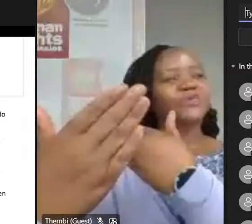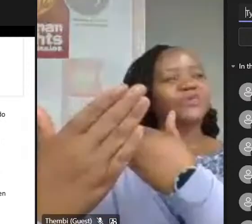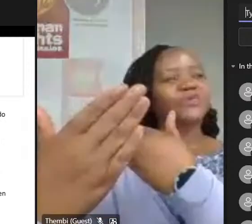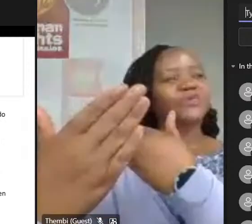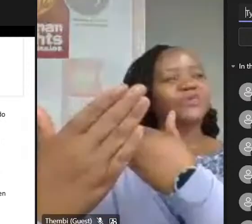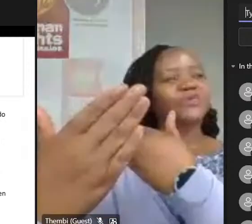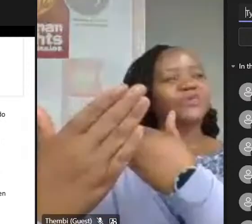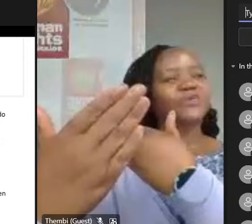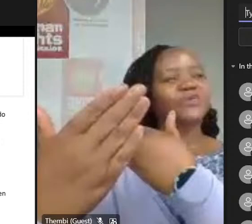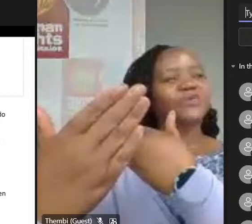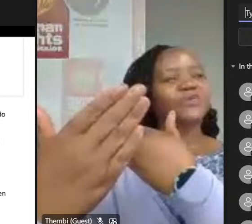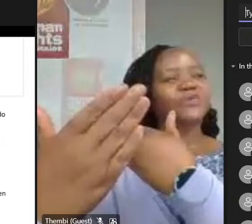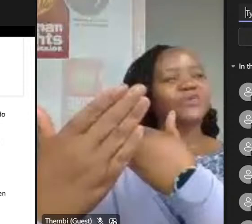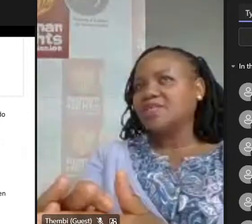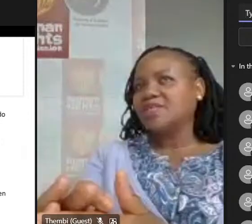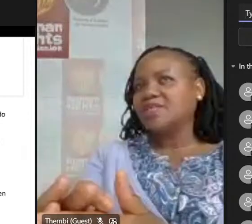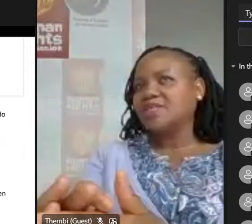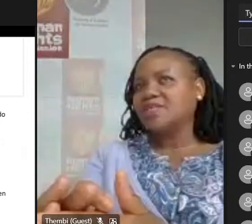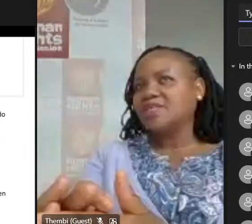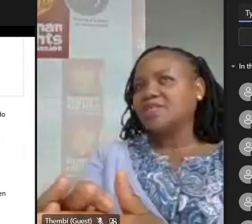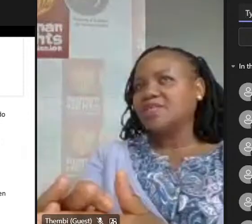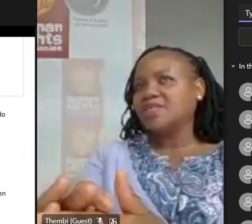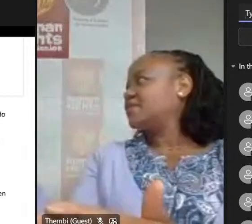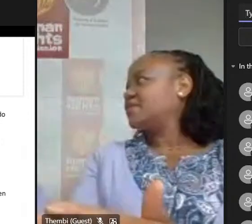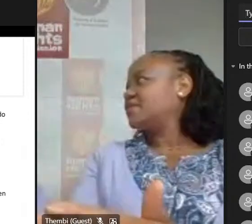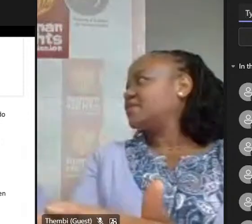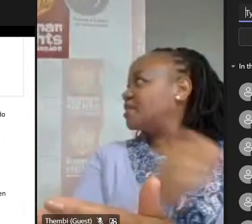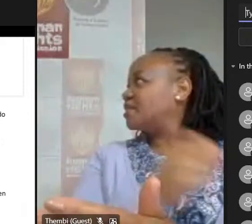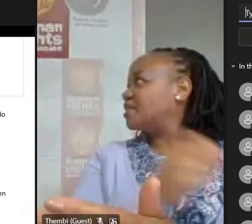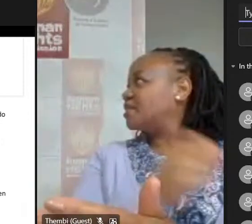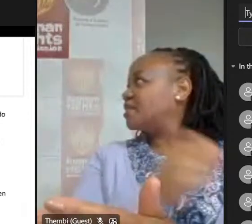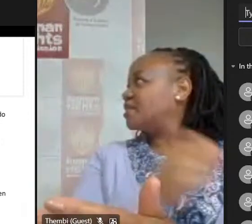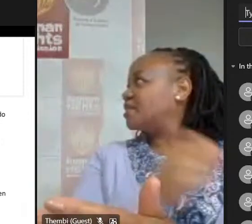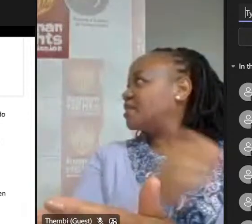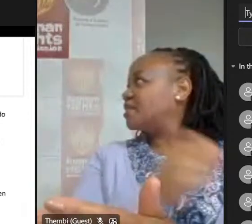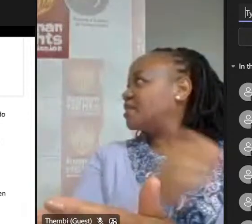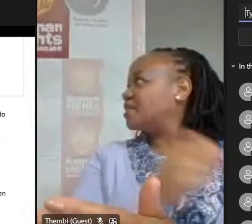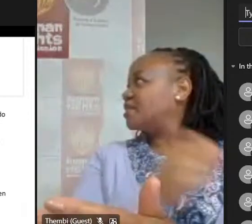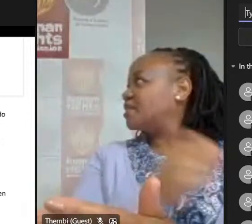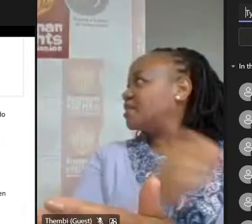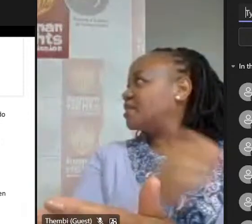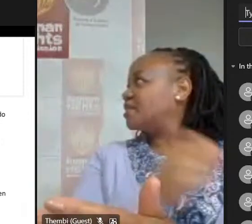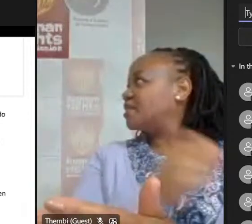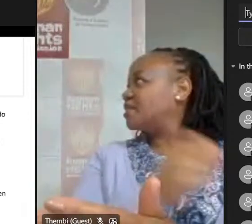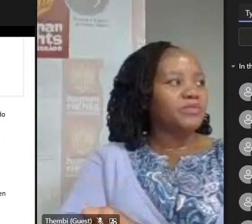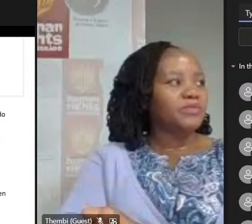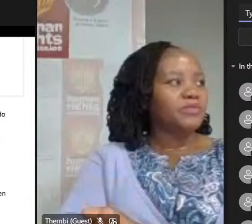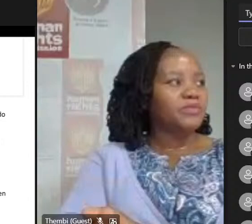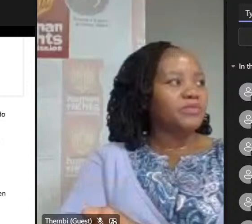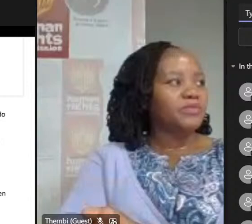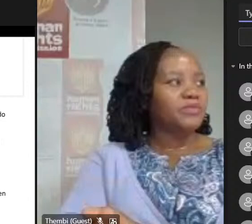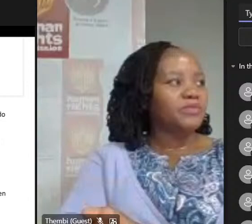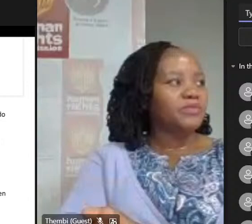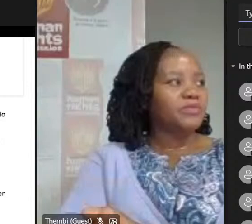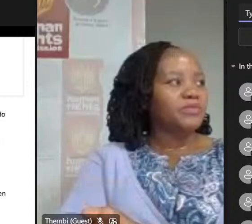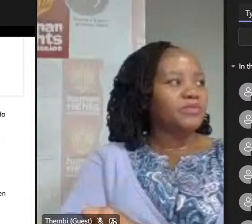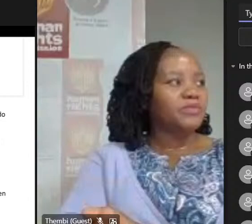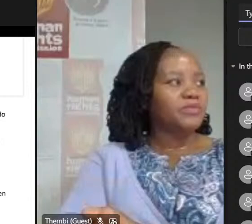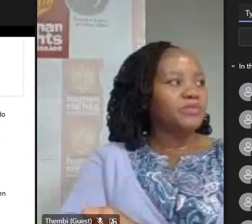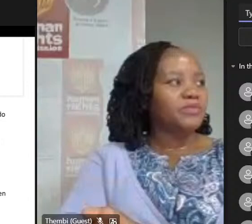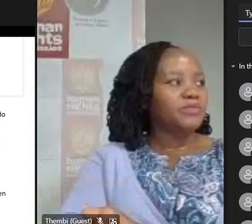untidy? So in terms of the rules around her, those have to be scrapped, in my opinion. There is no need for those.